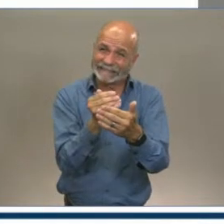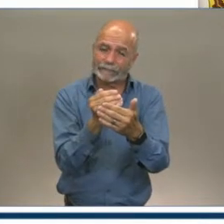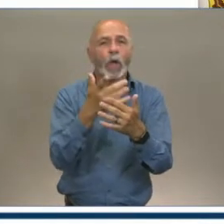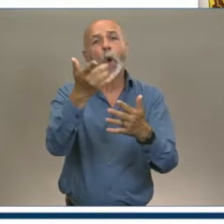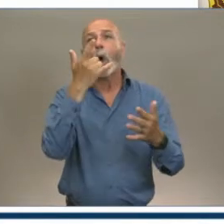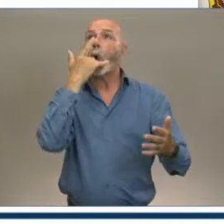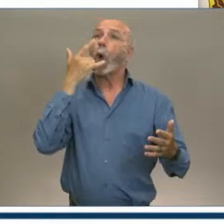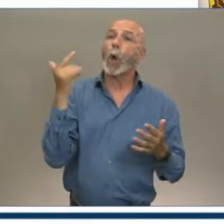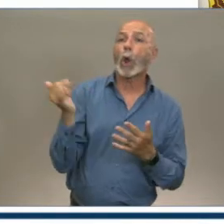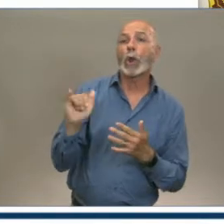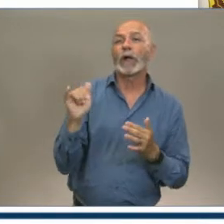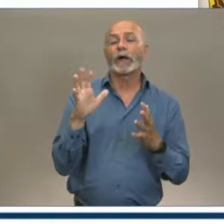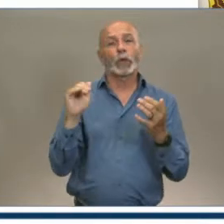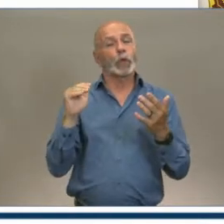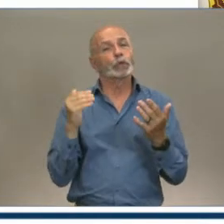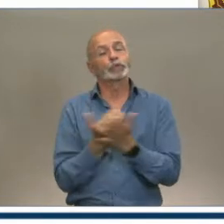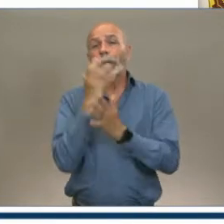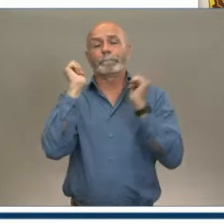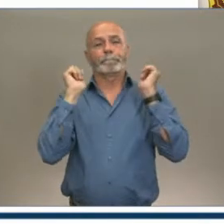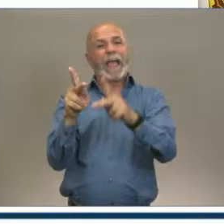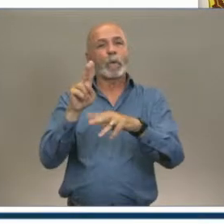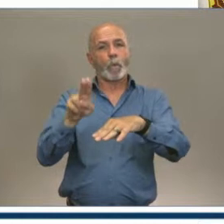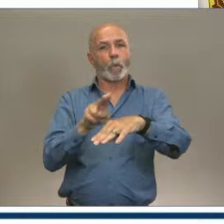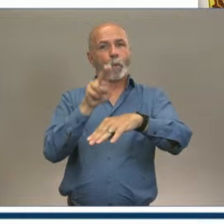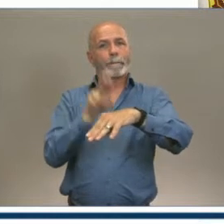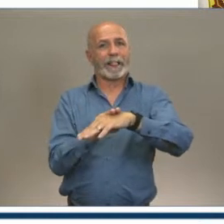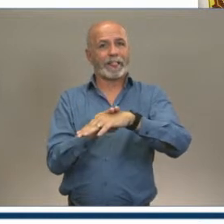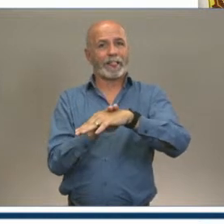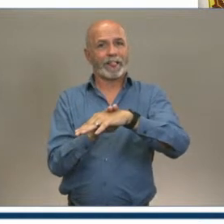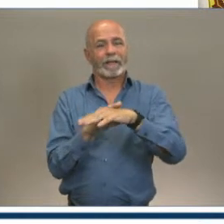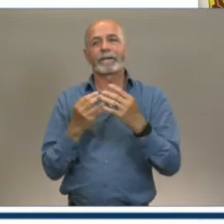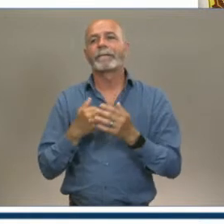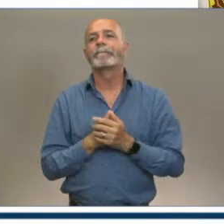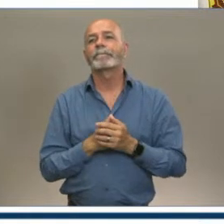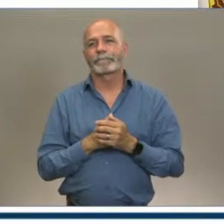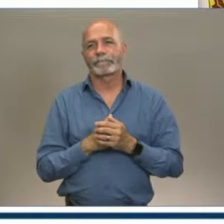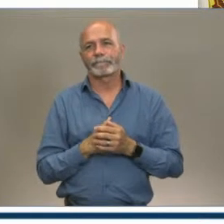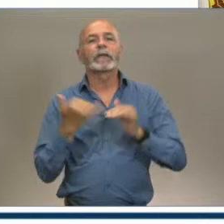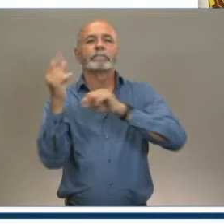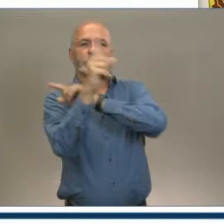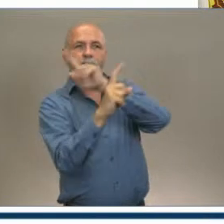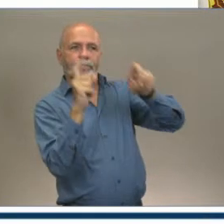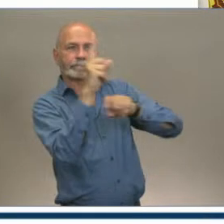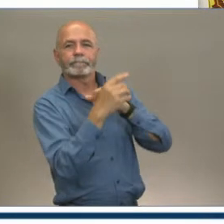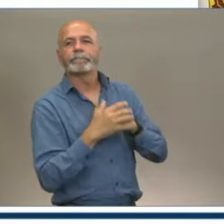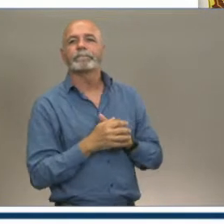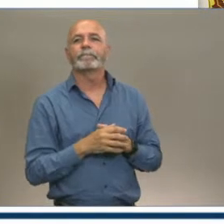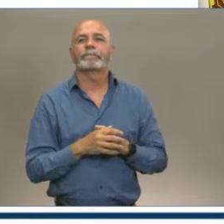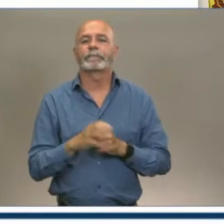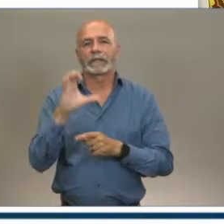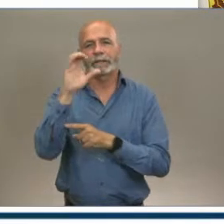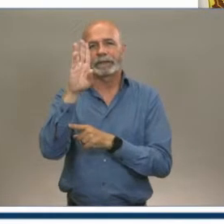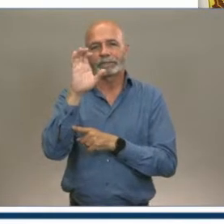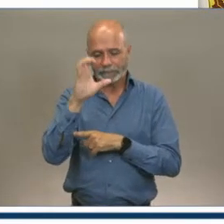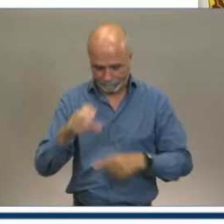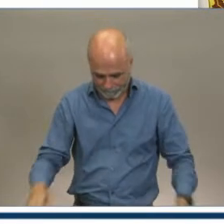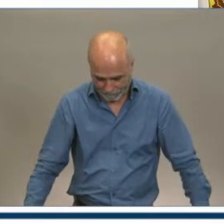take one question and one follow-up from media in the amount of time that we have. We will begin with Preston Mulligan with CBC. Go ahead, Preston.